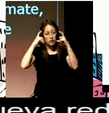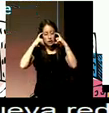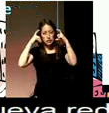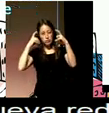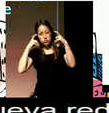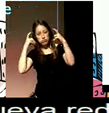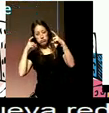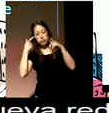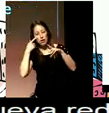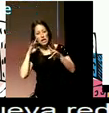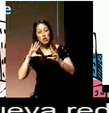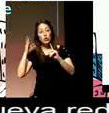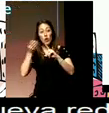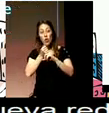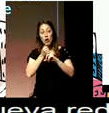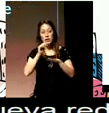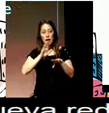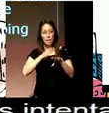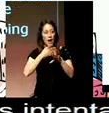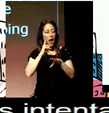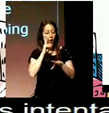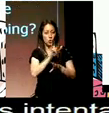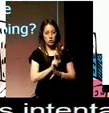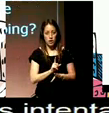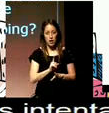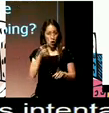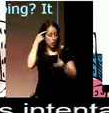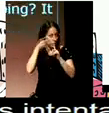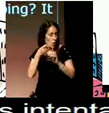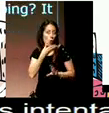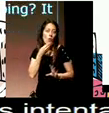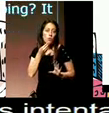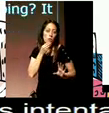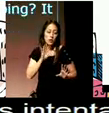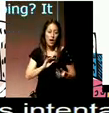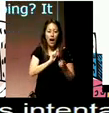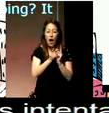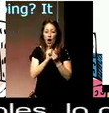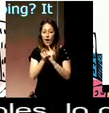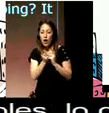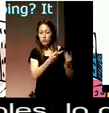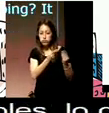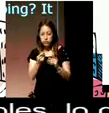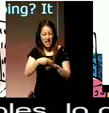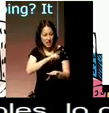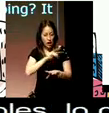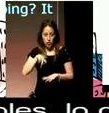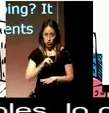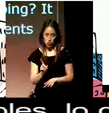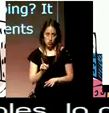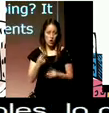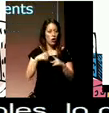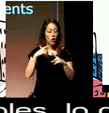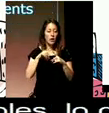It's invisible. Most of what you are doing, it's invisible. Why spend so many money on something that